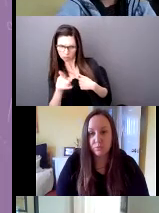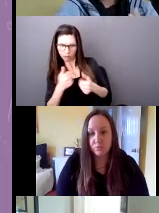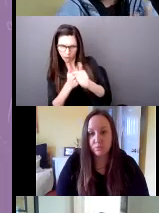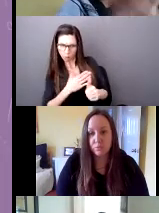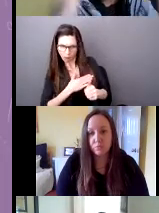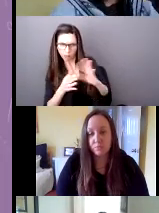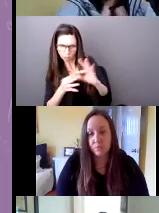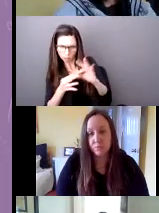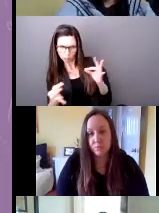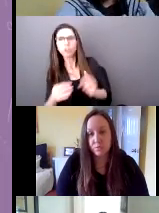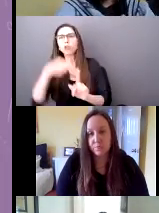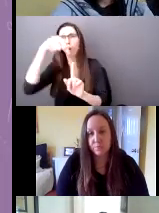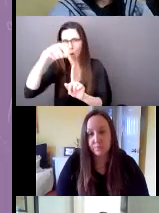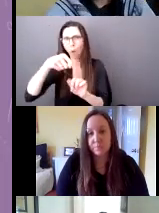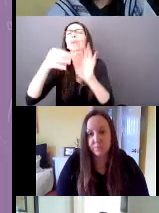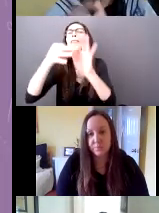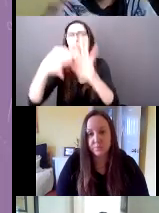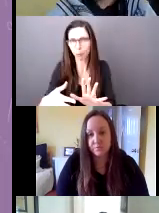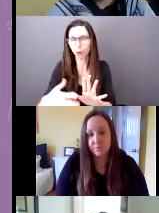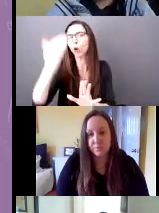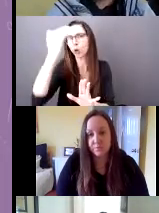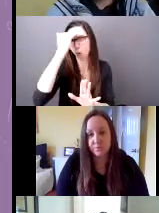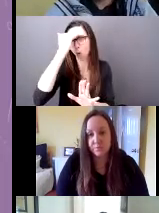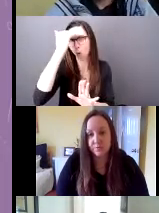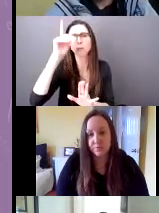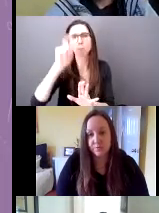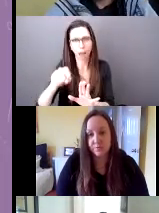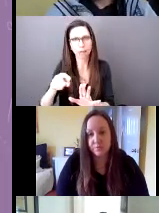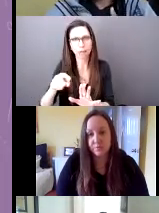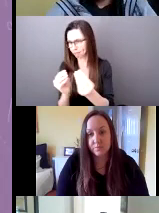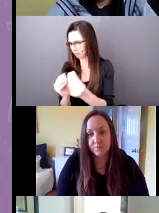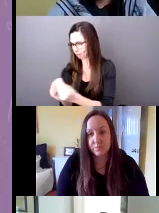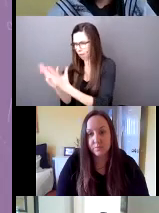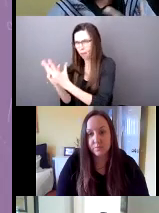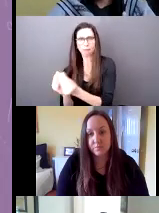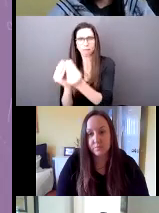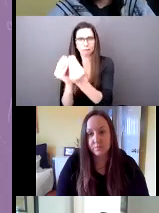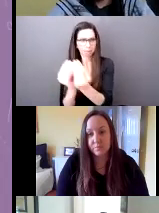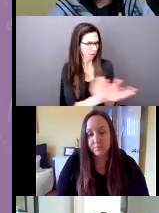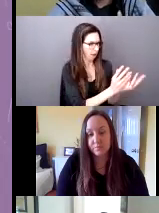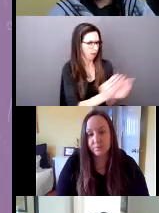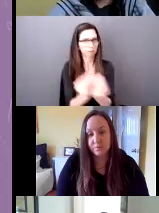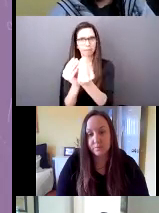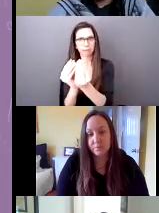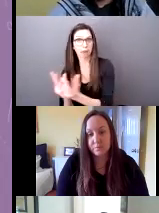we're asking you to stay within the conversation and not outside of it. And we also let them know that we on the